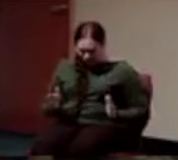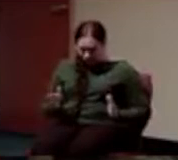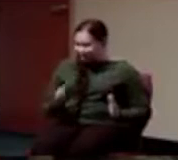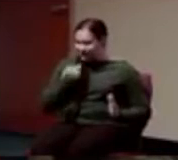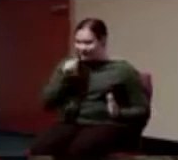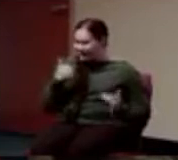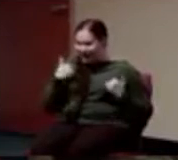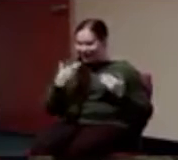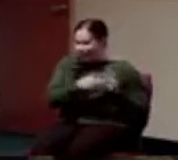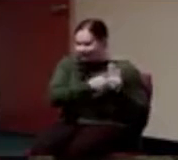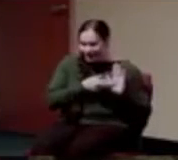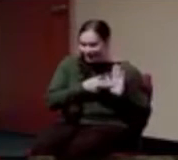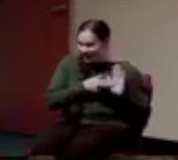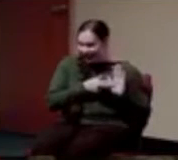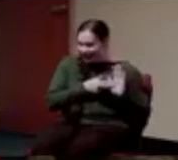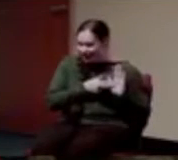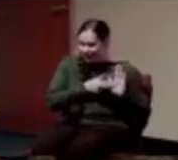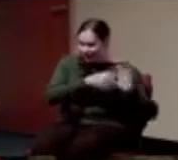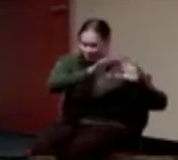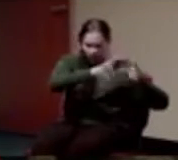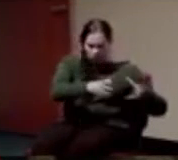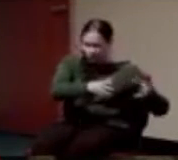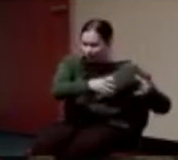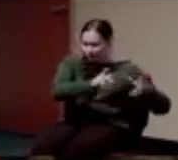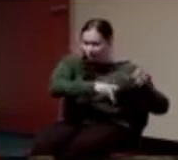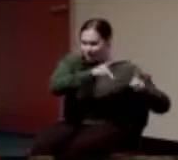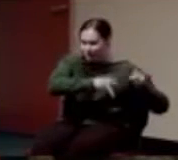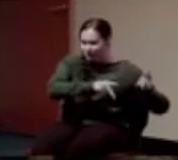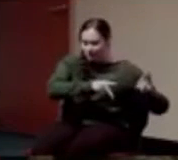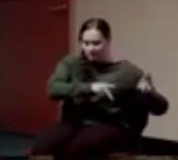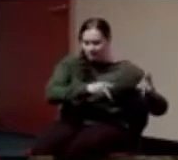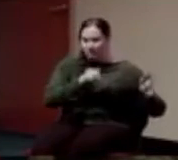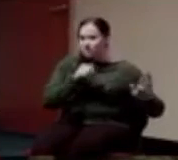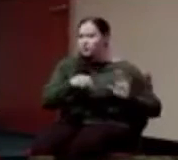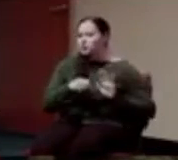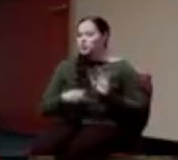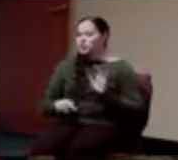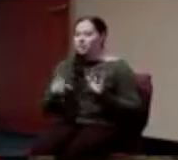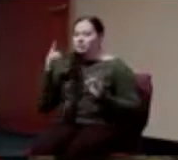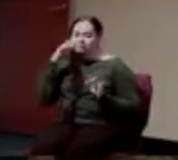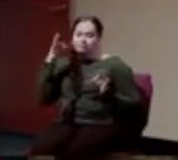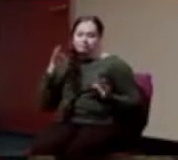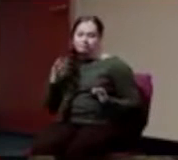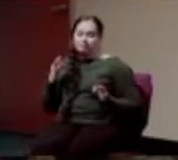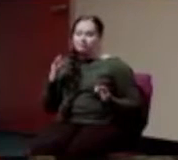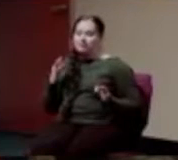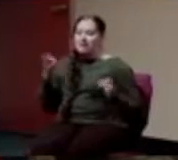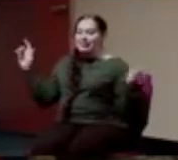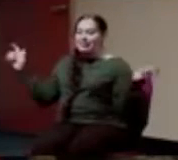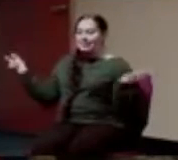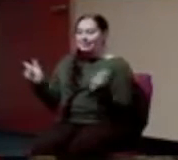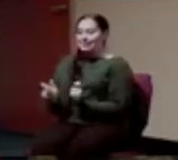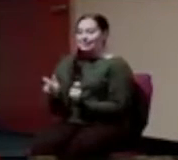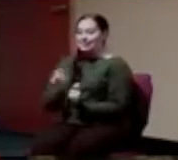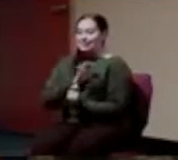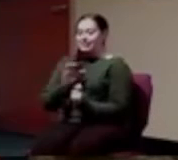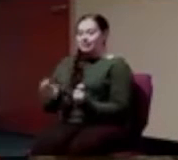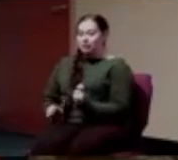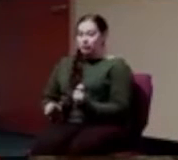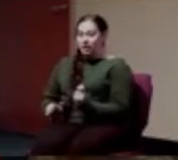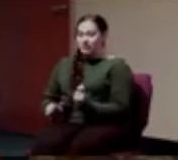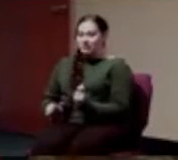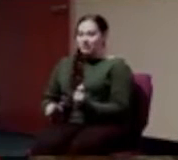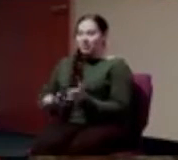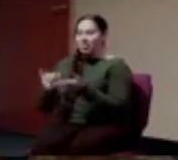group of people who are going and just loving people radically after Jesus left. They didn't have a name, so they backhandedly called them little Christs. And that's how we get the word